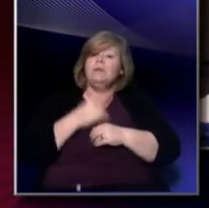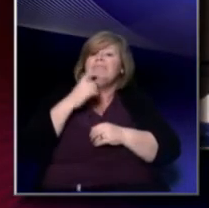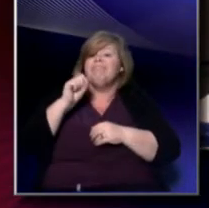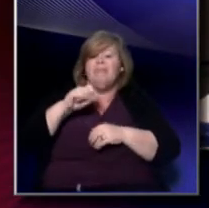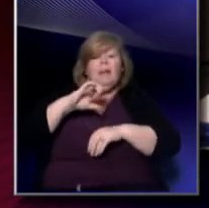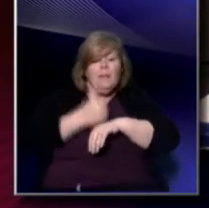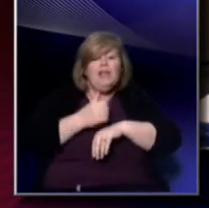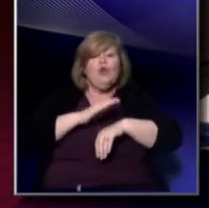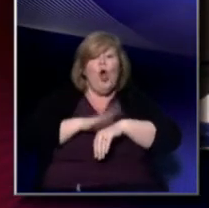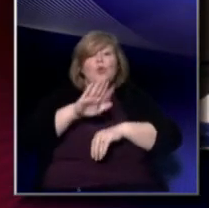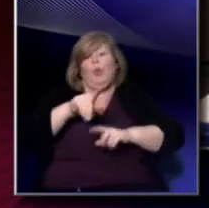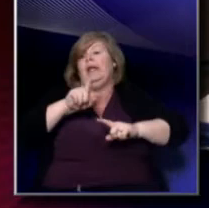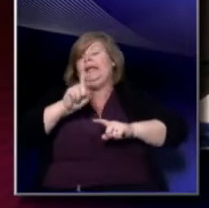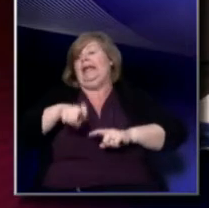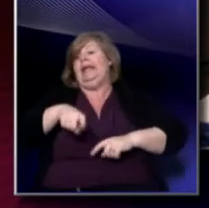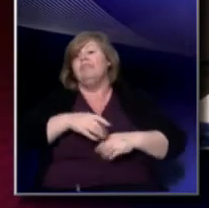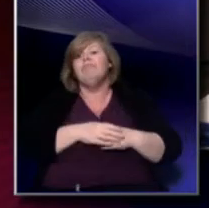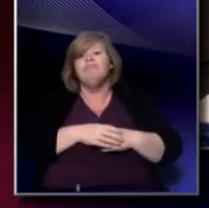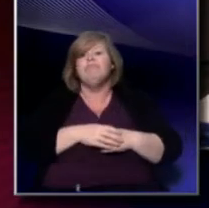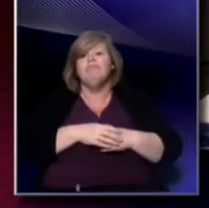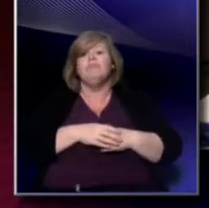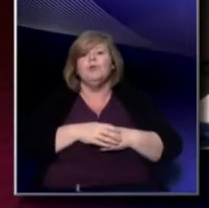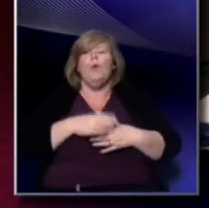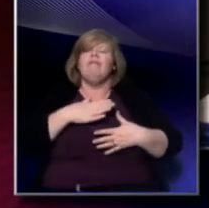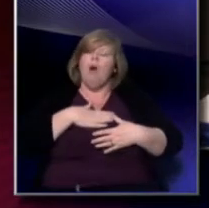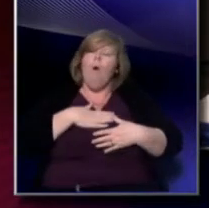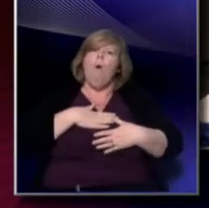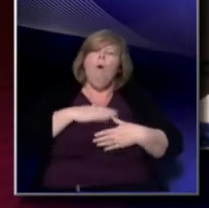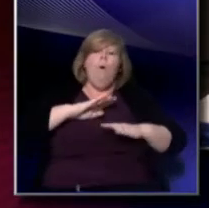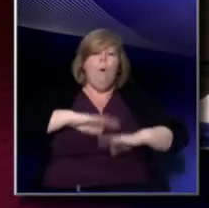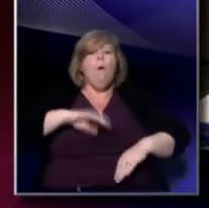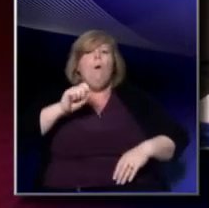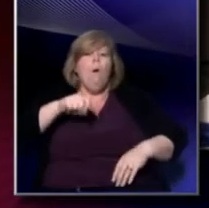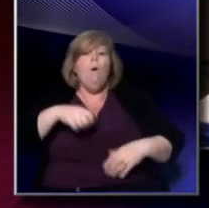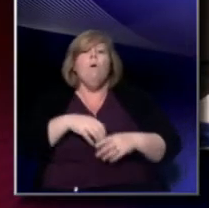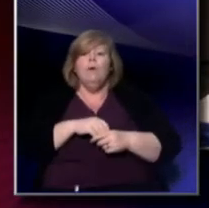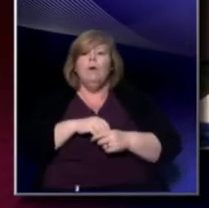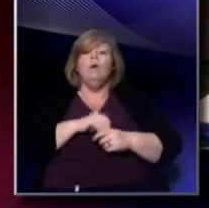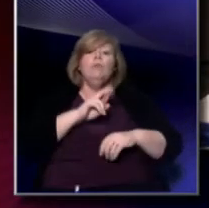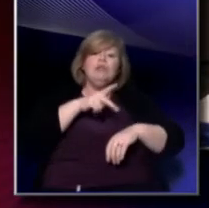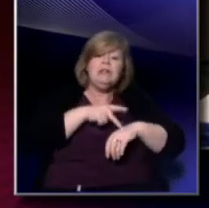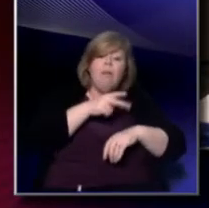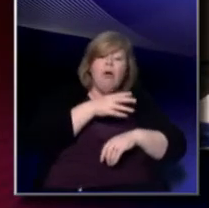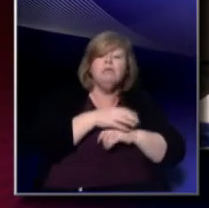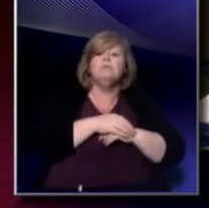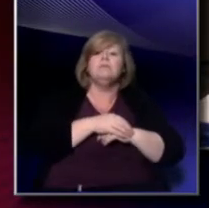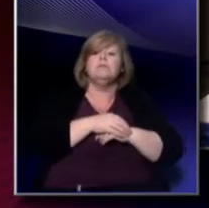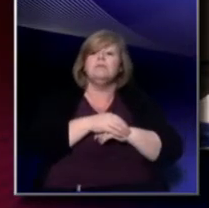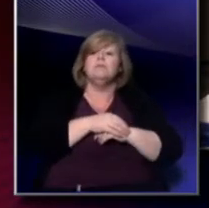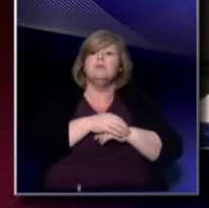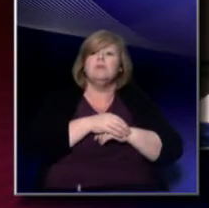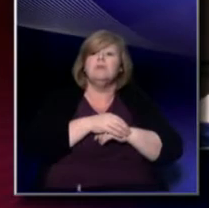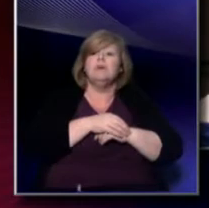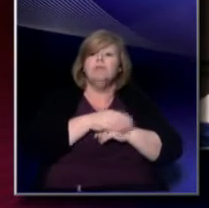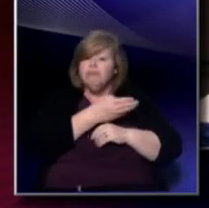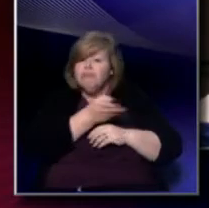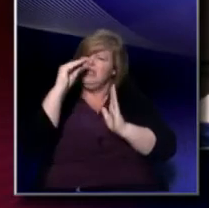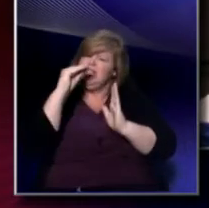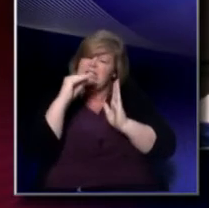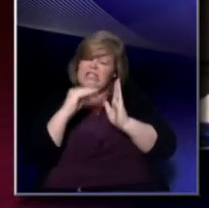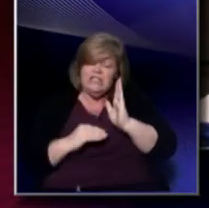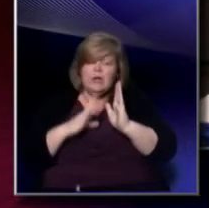need. And so we were encouraged by that. So the principles and the process has been very